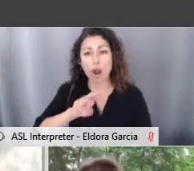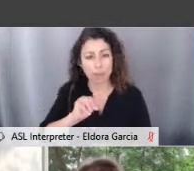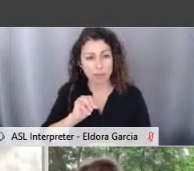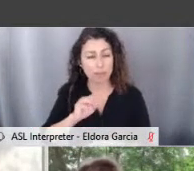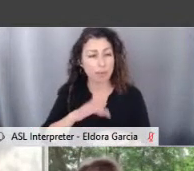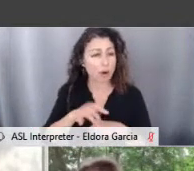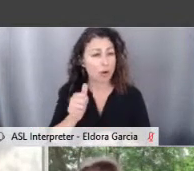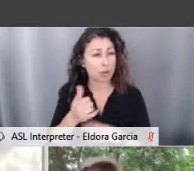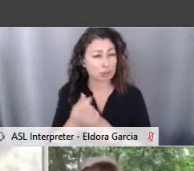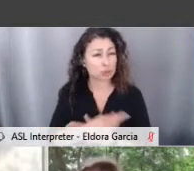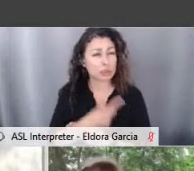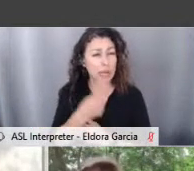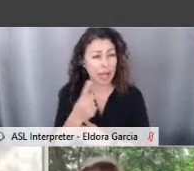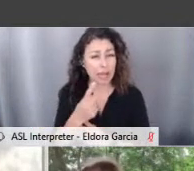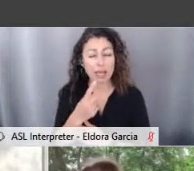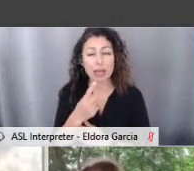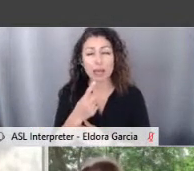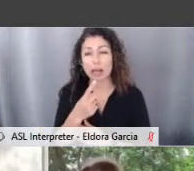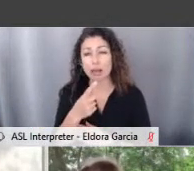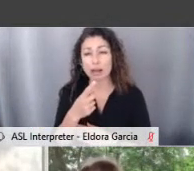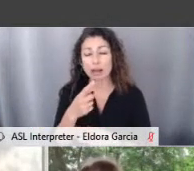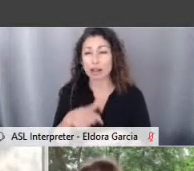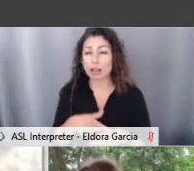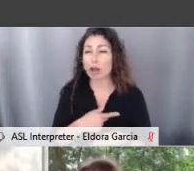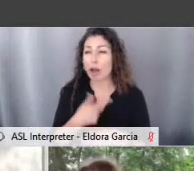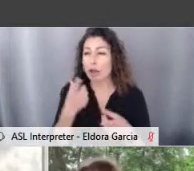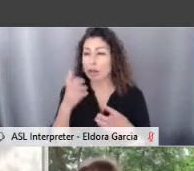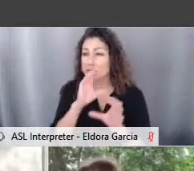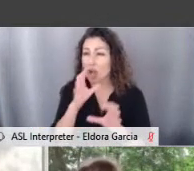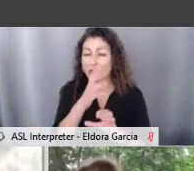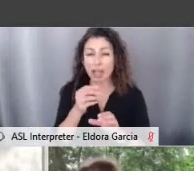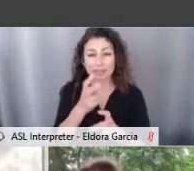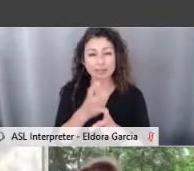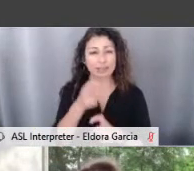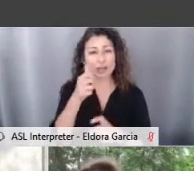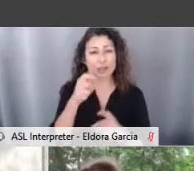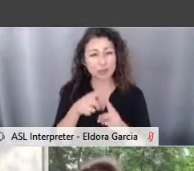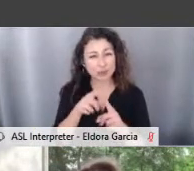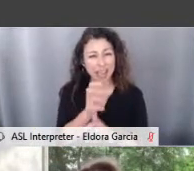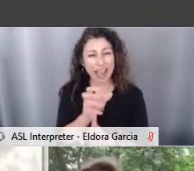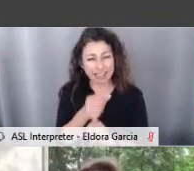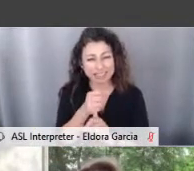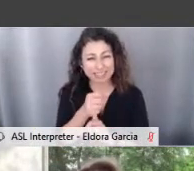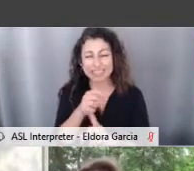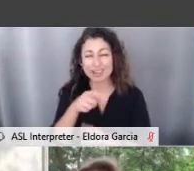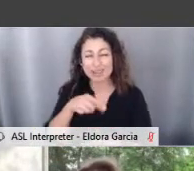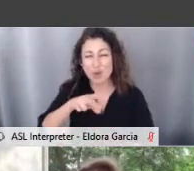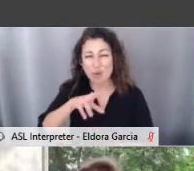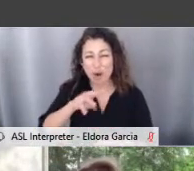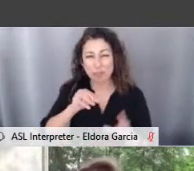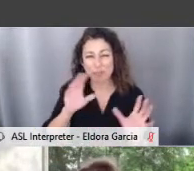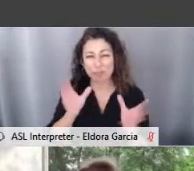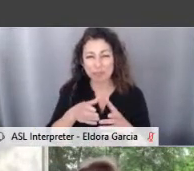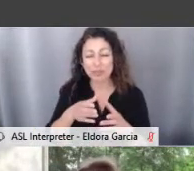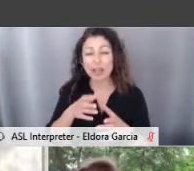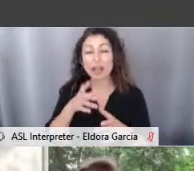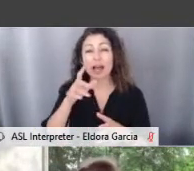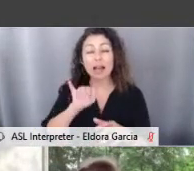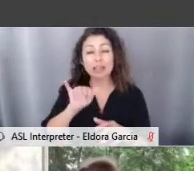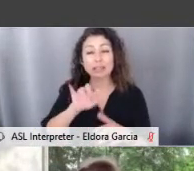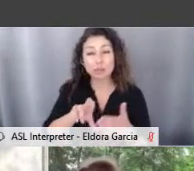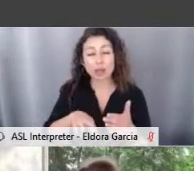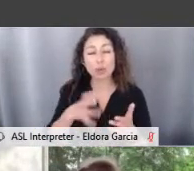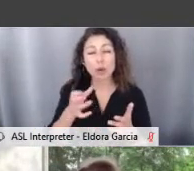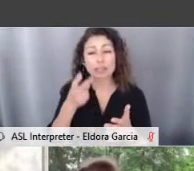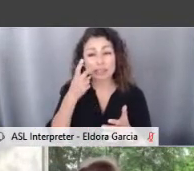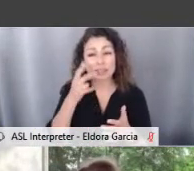that long sought and rarely accomplished feat. And as a result, we would like to see